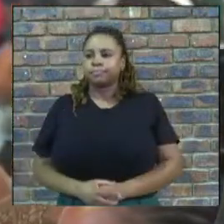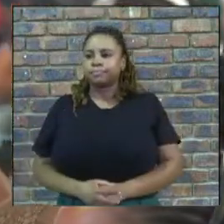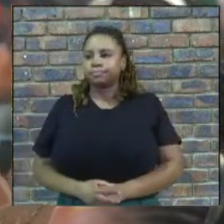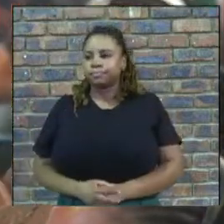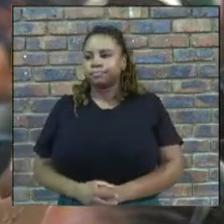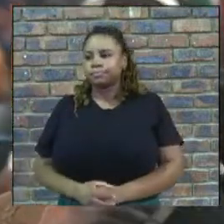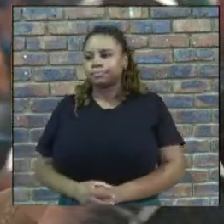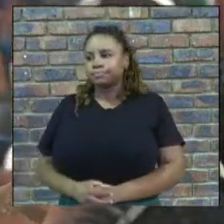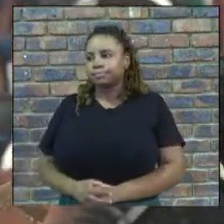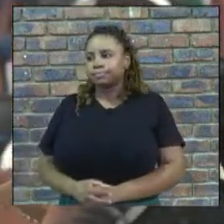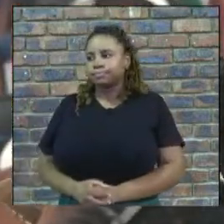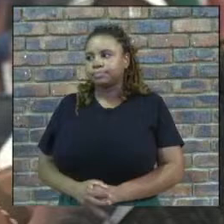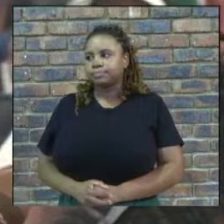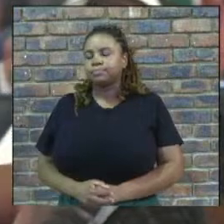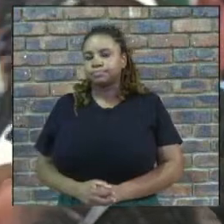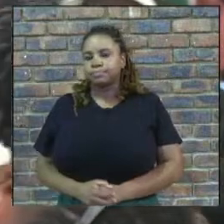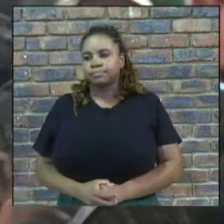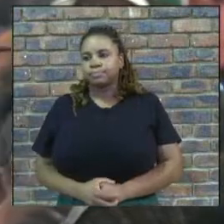Thanks.